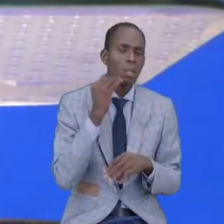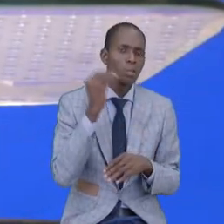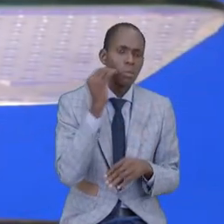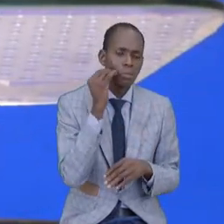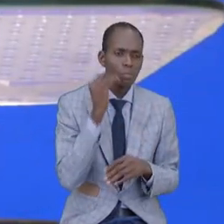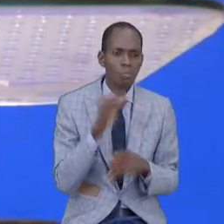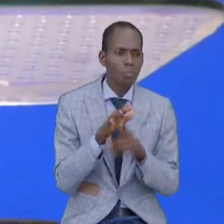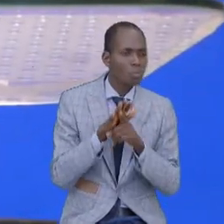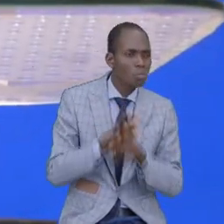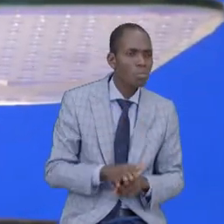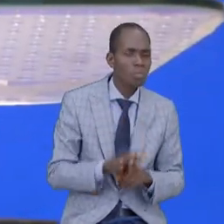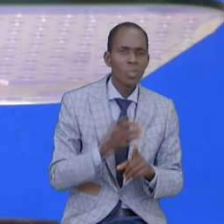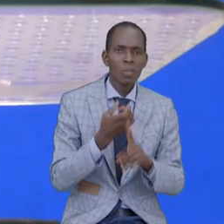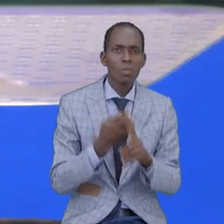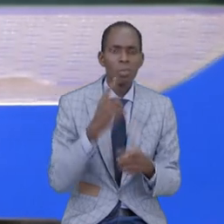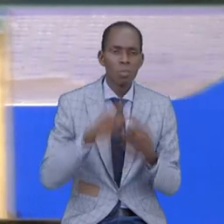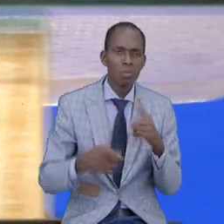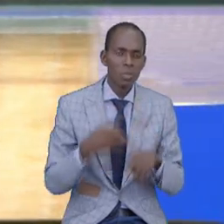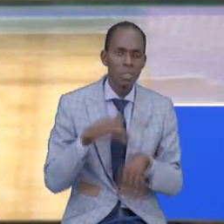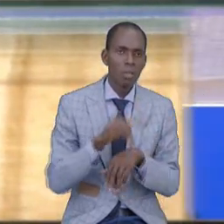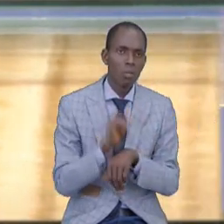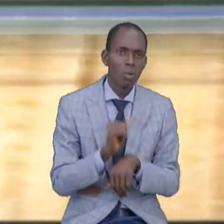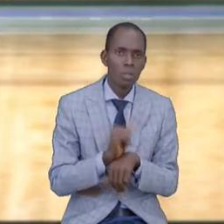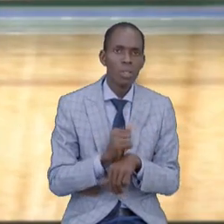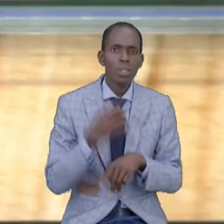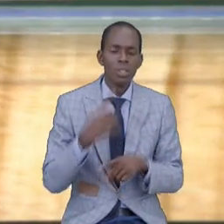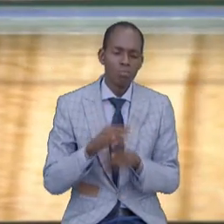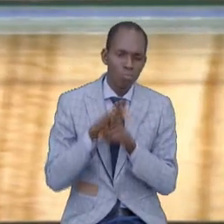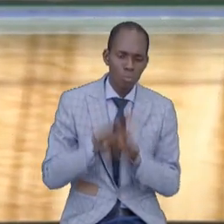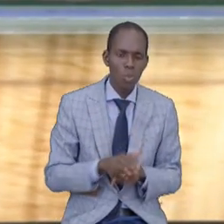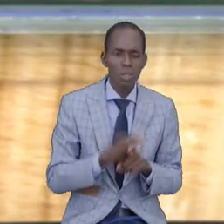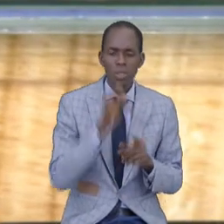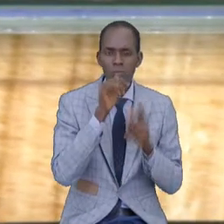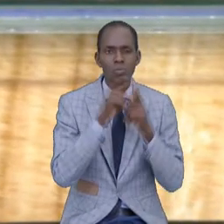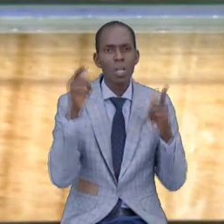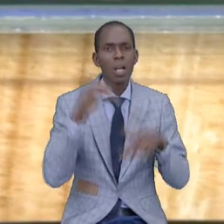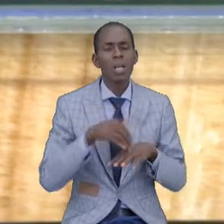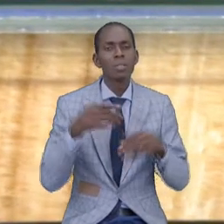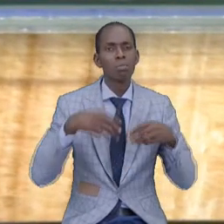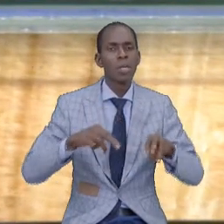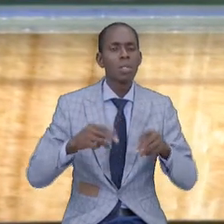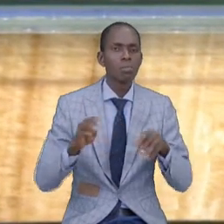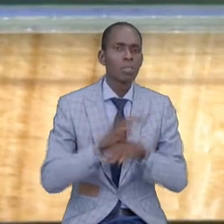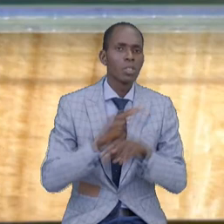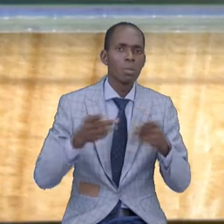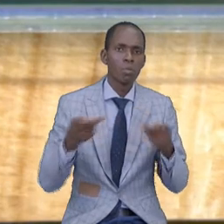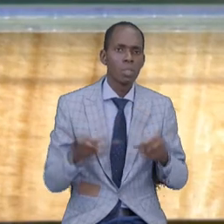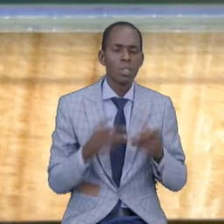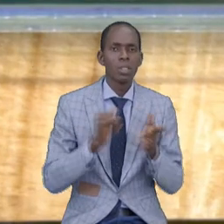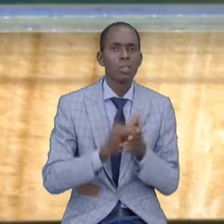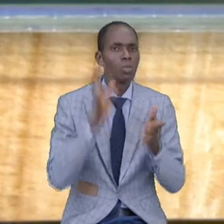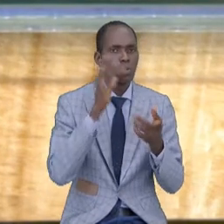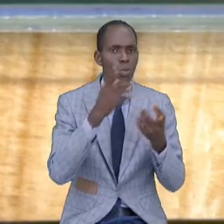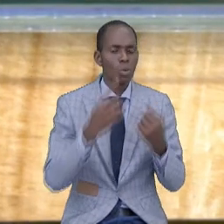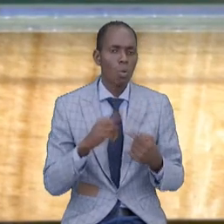co-workers. The pressure is great in the market that you will come and